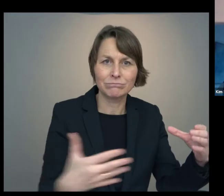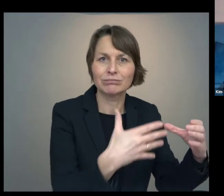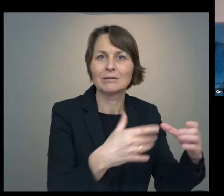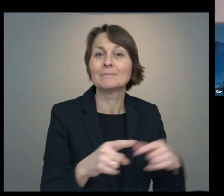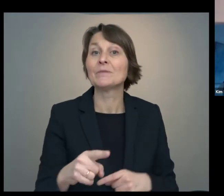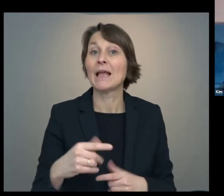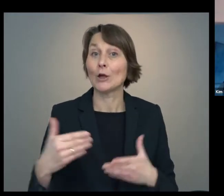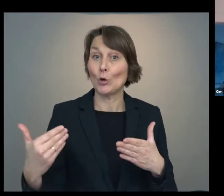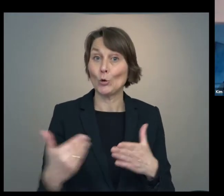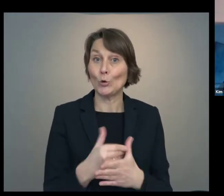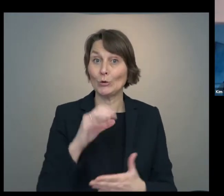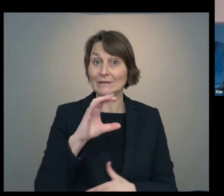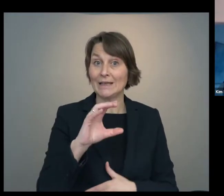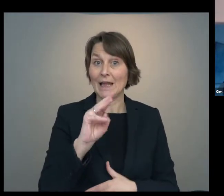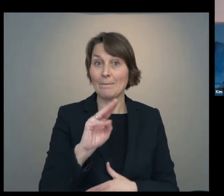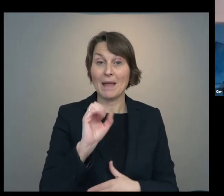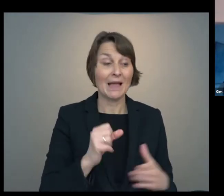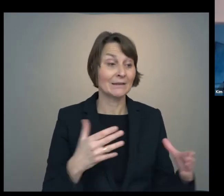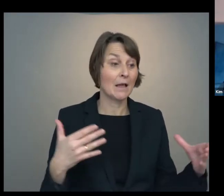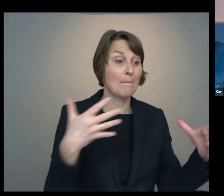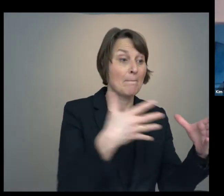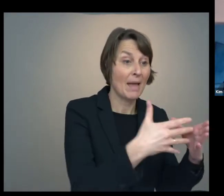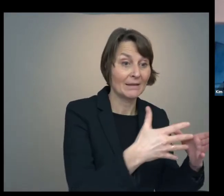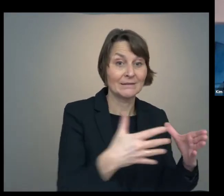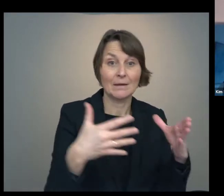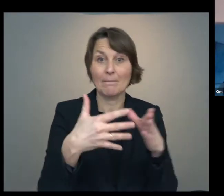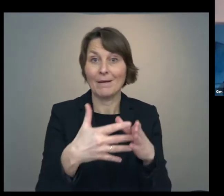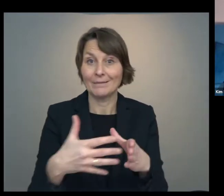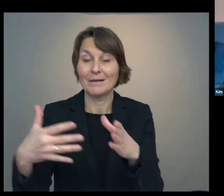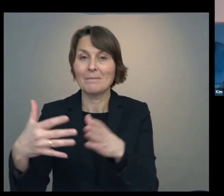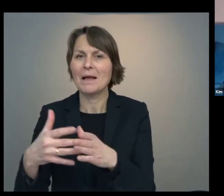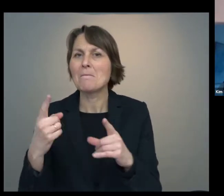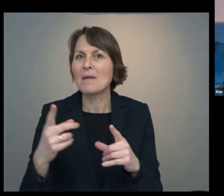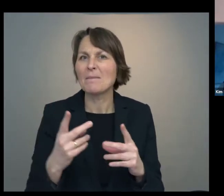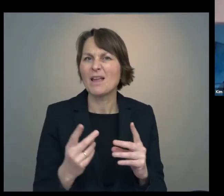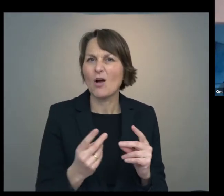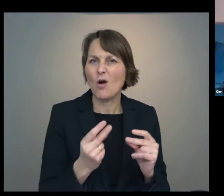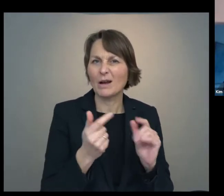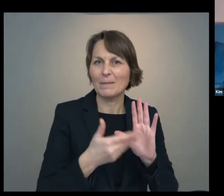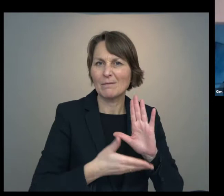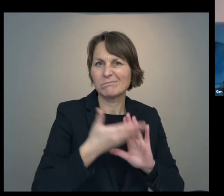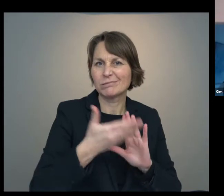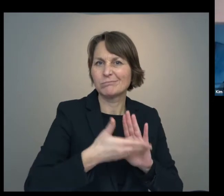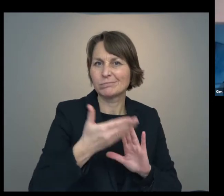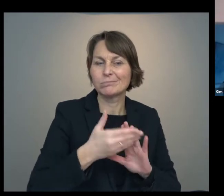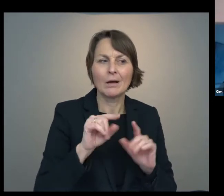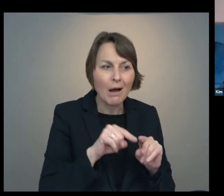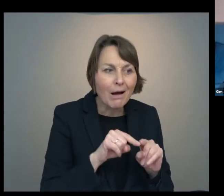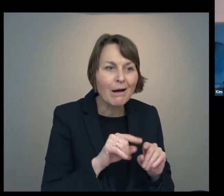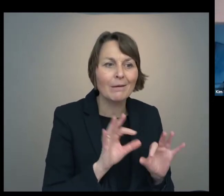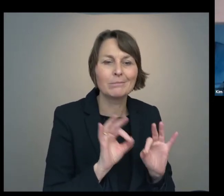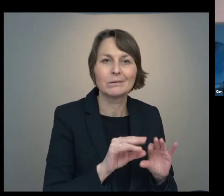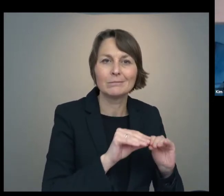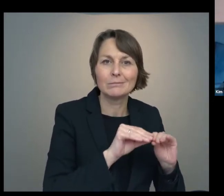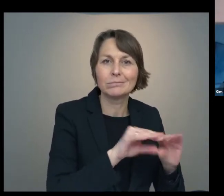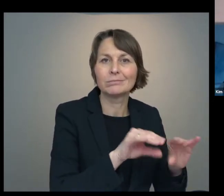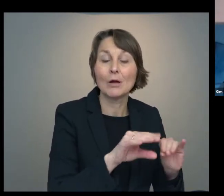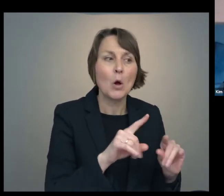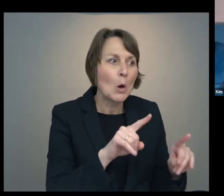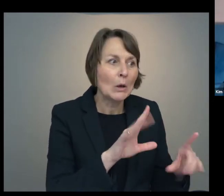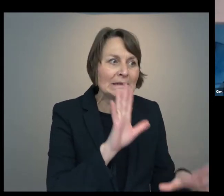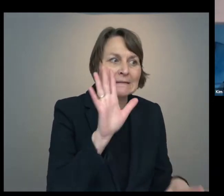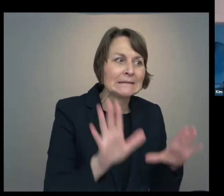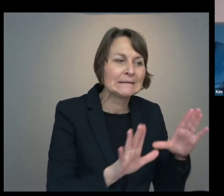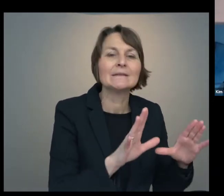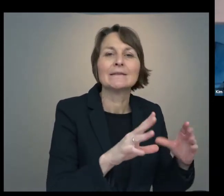the combination between a new version of the CMS and the current version of the package would still work. Maybe even have some kind of automation that would then